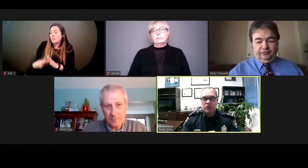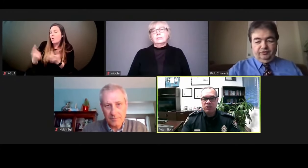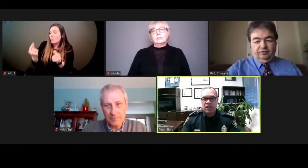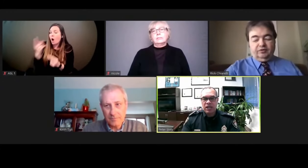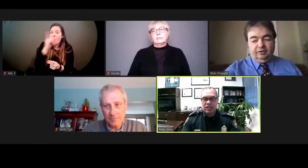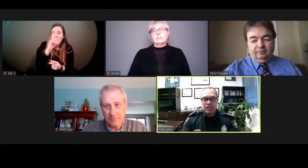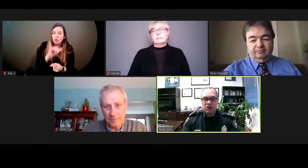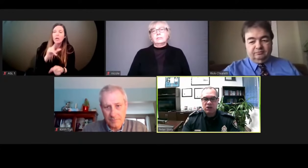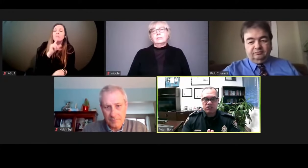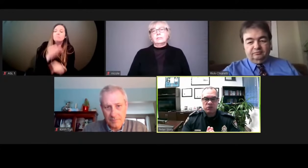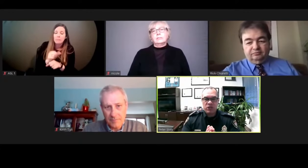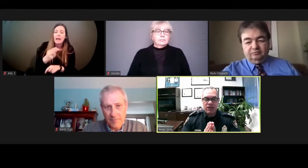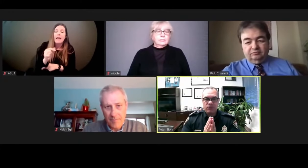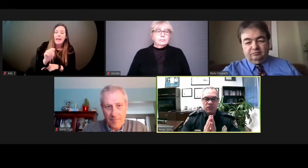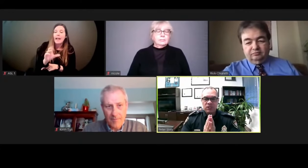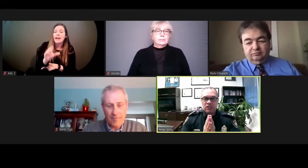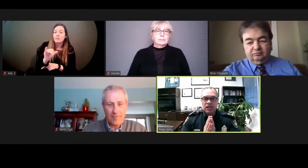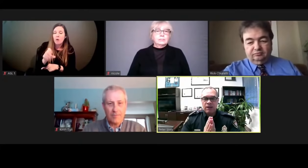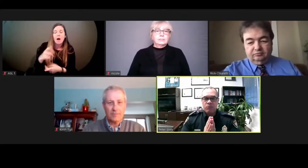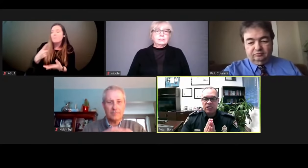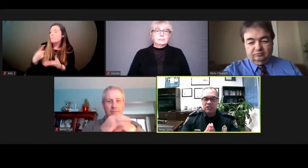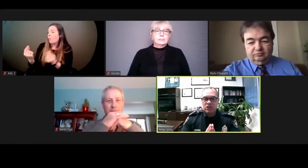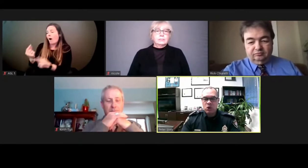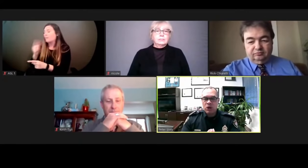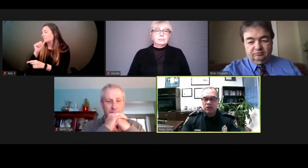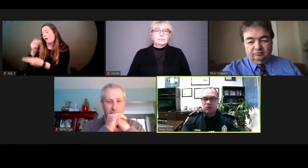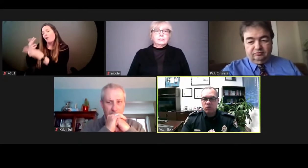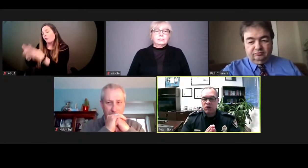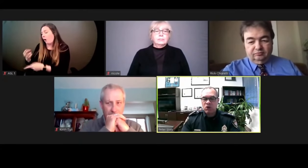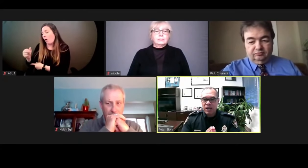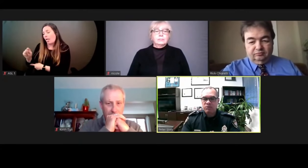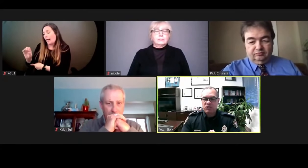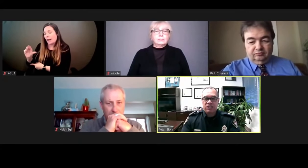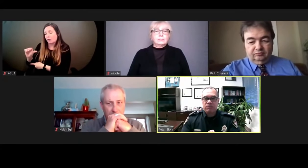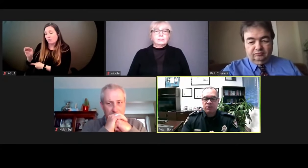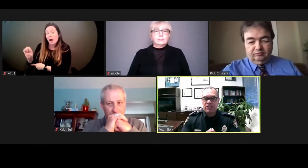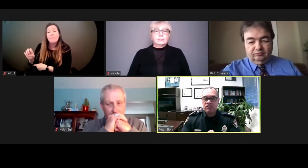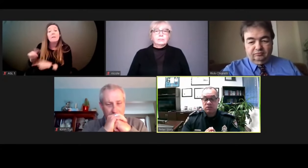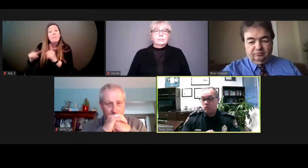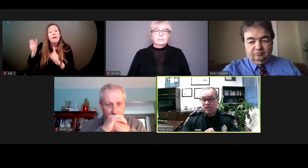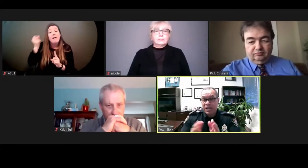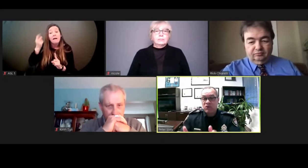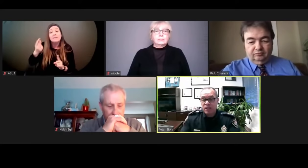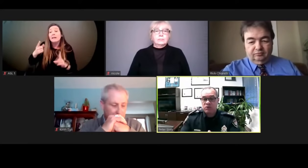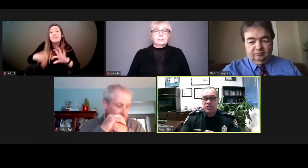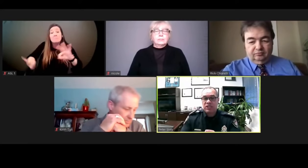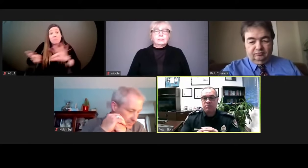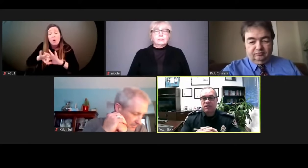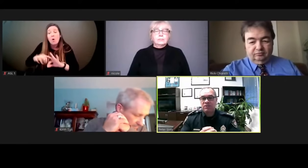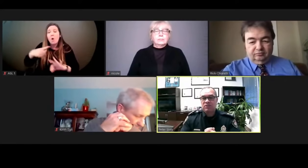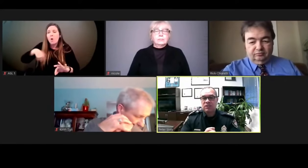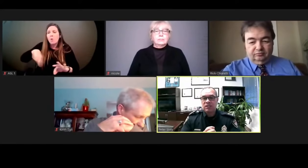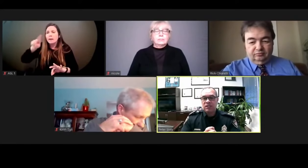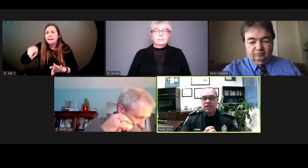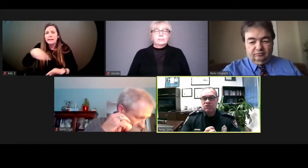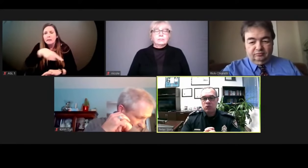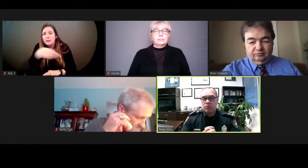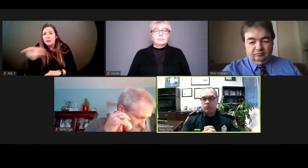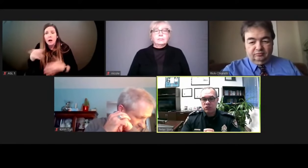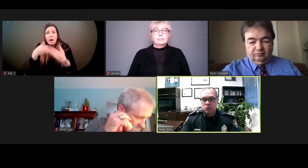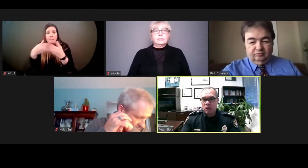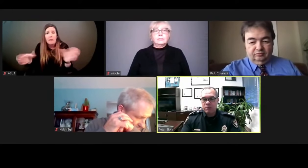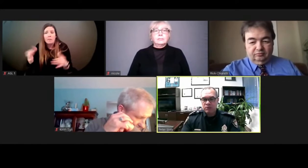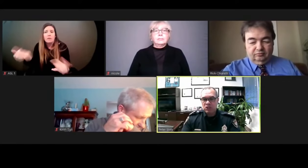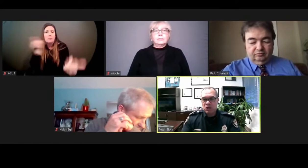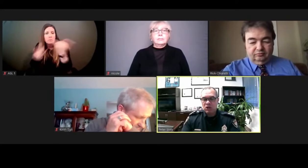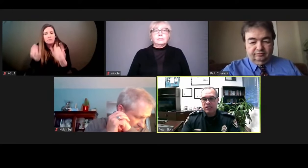would, again, encourage, as you have, we need to know what crimes are taking place, what hate crimes are taking place. And so we